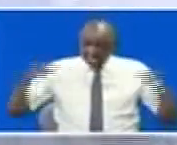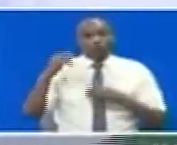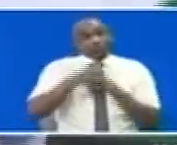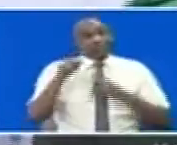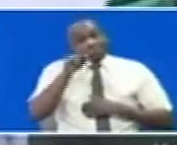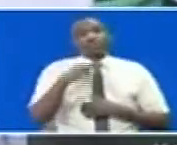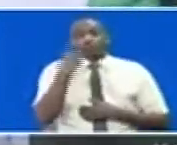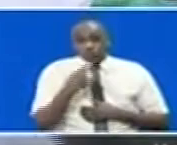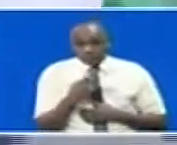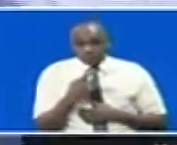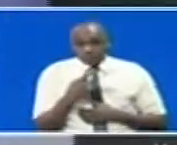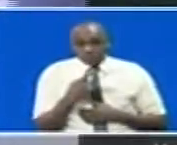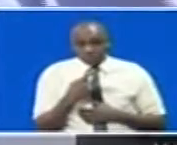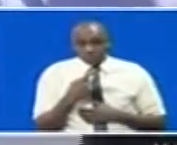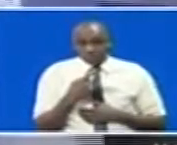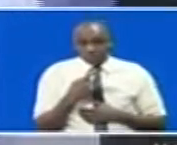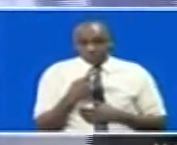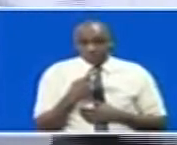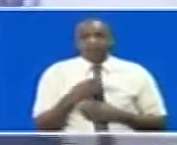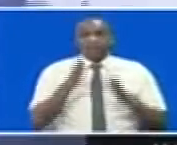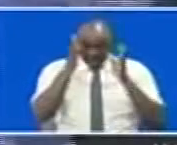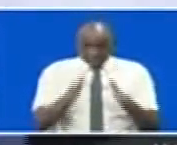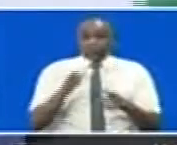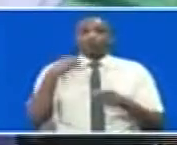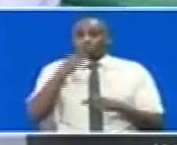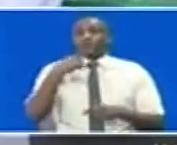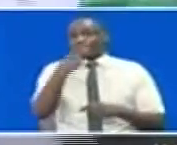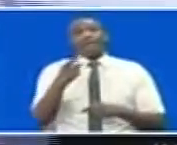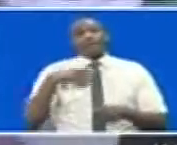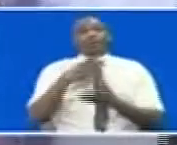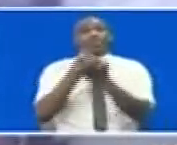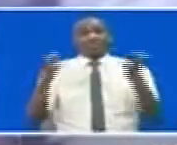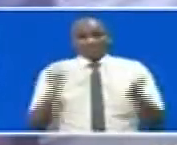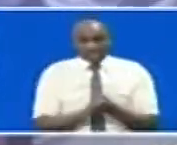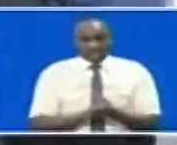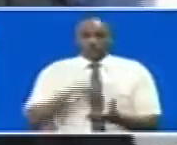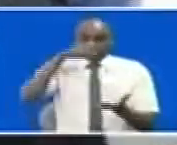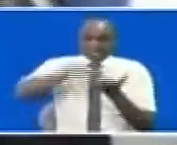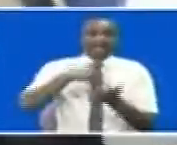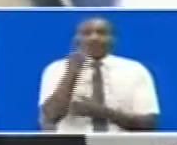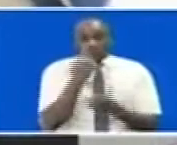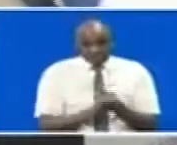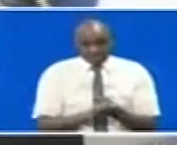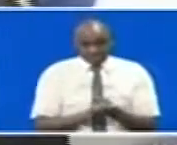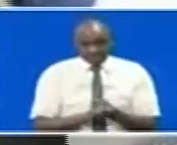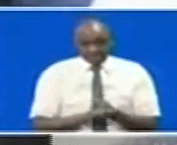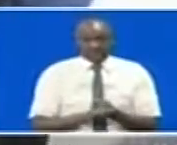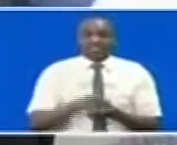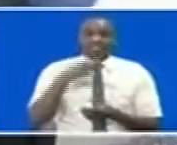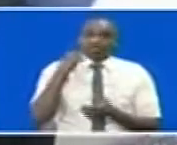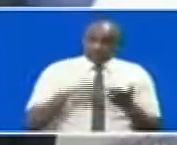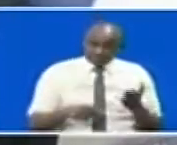country is the one who is telling each one of us to stand alone. He hema ni hema